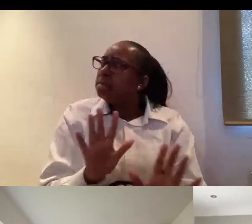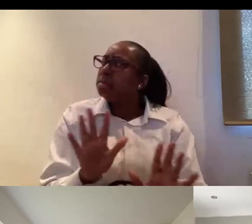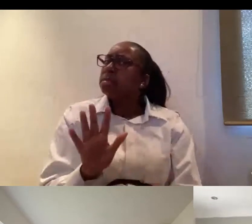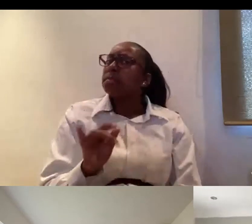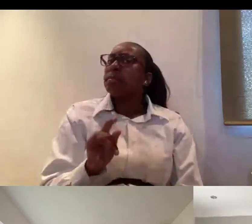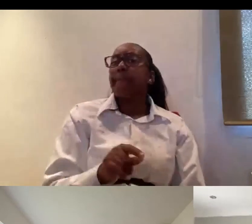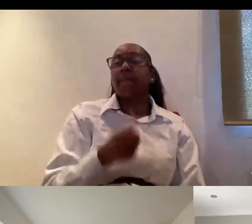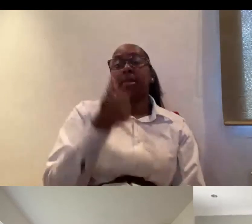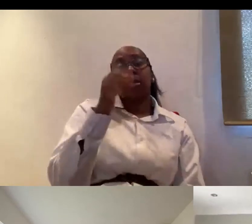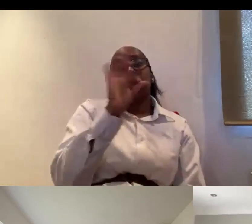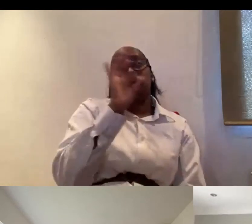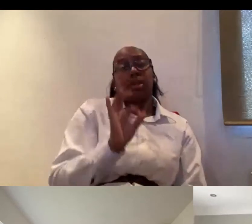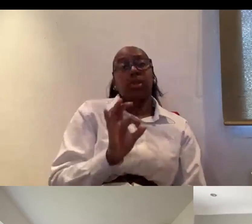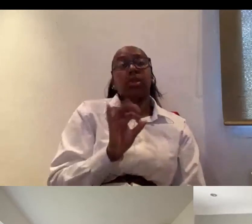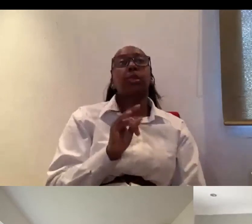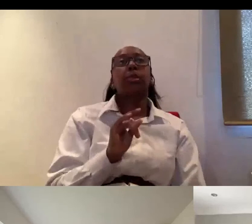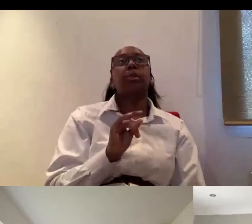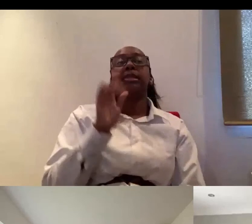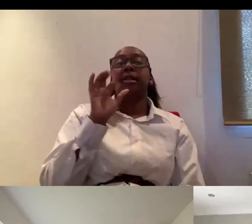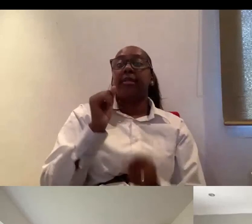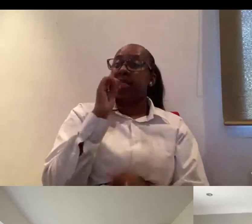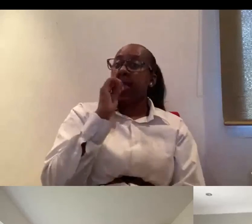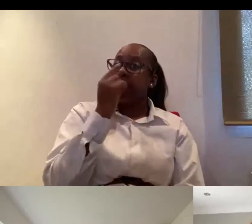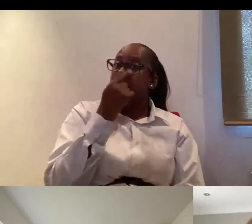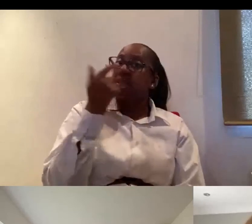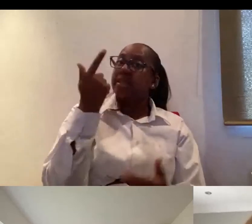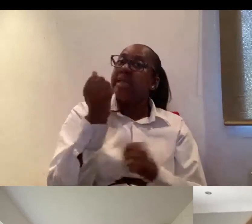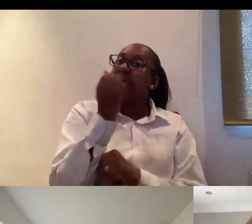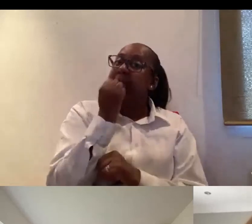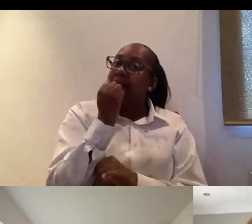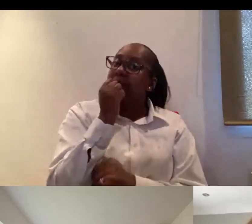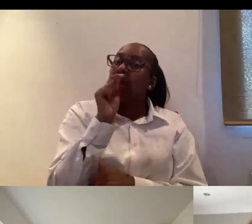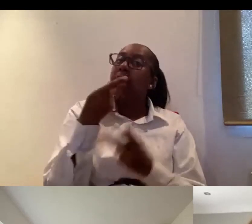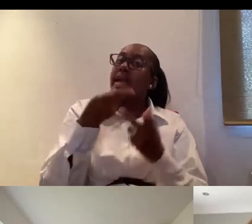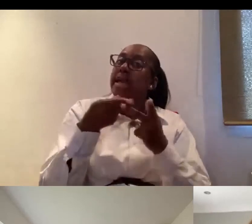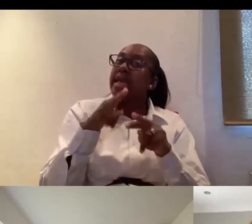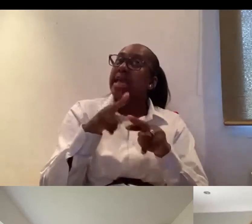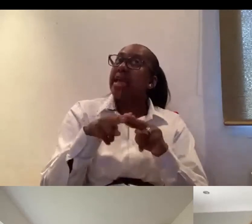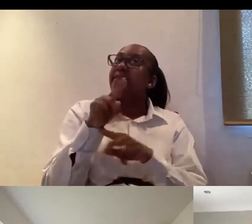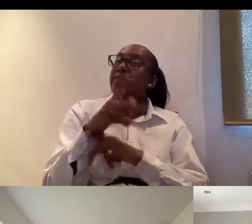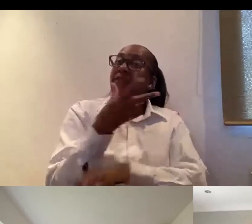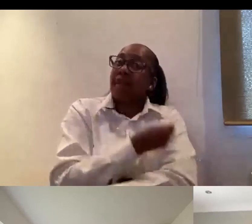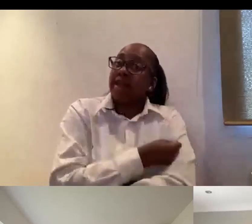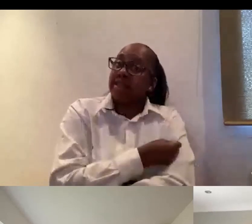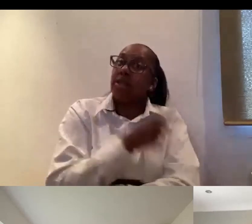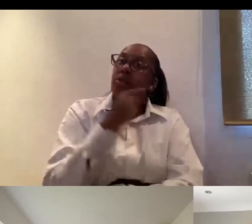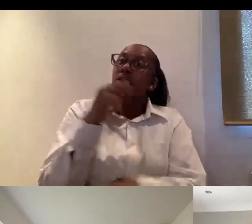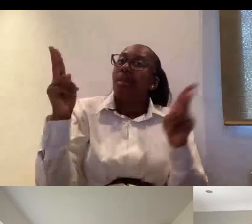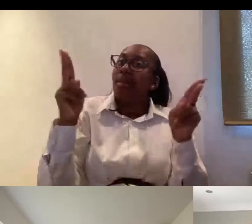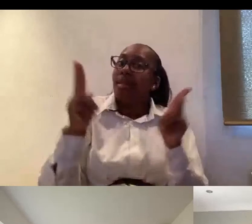So, good question. So there is evidence and data to support the fact that if you have been vaccinated, you are